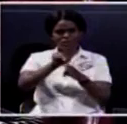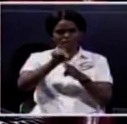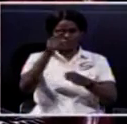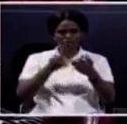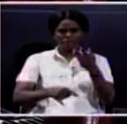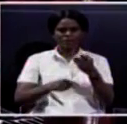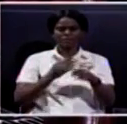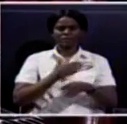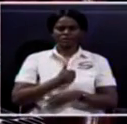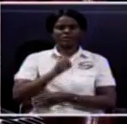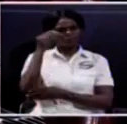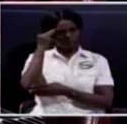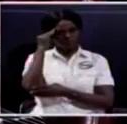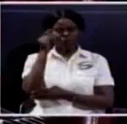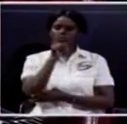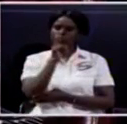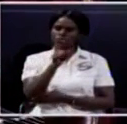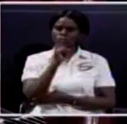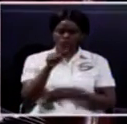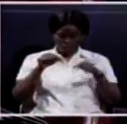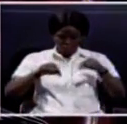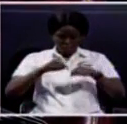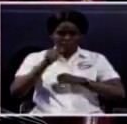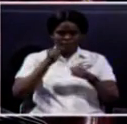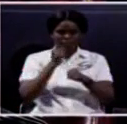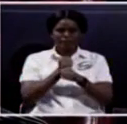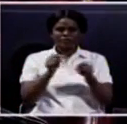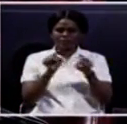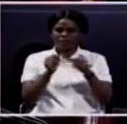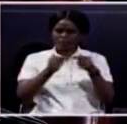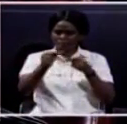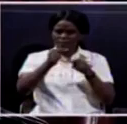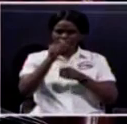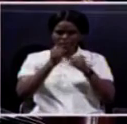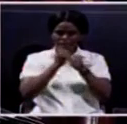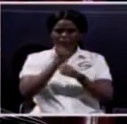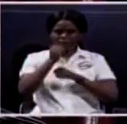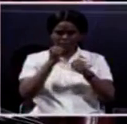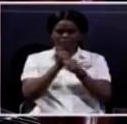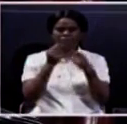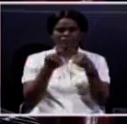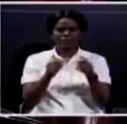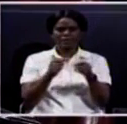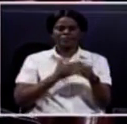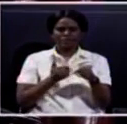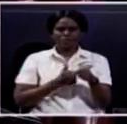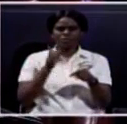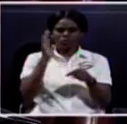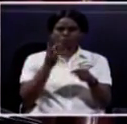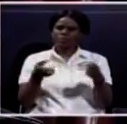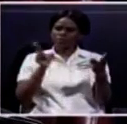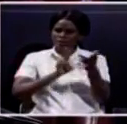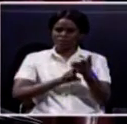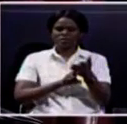know within this year and in the years to come, our men and women are going to begin doing that which is good.